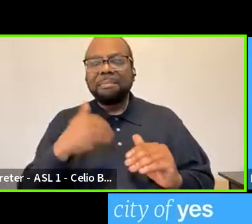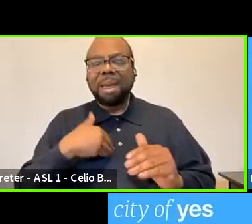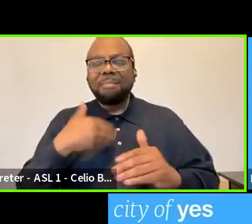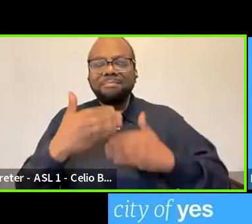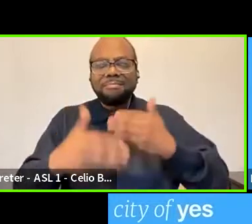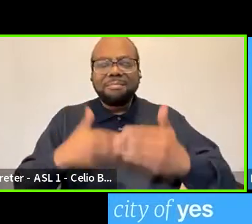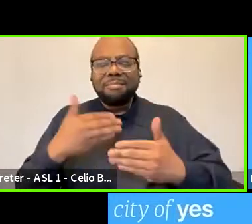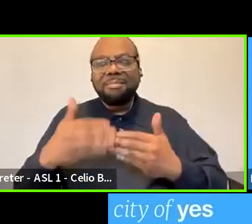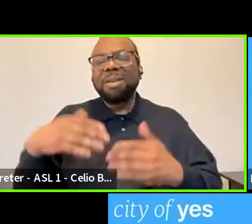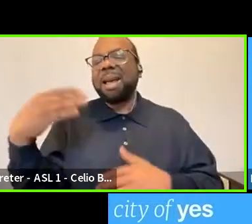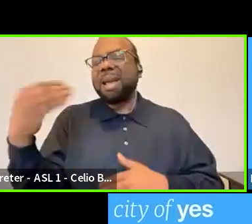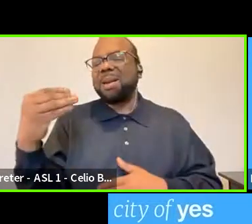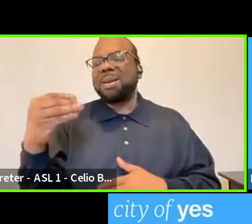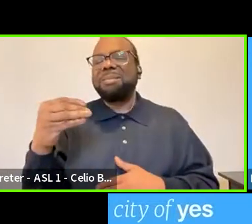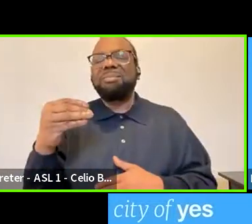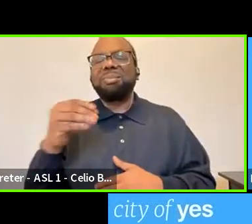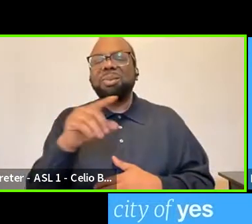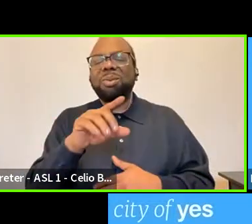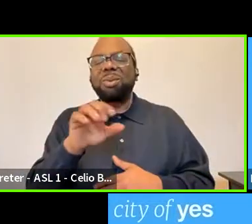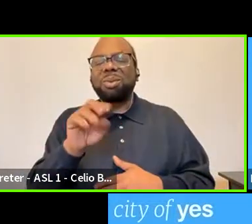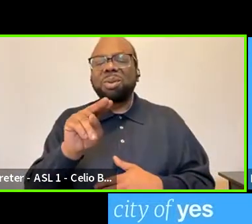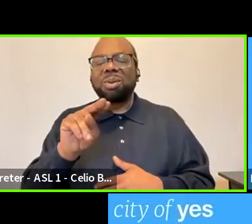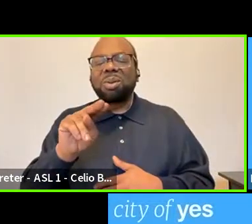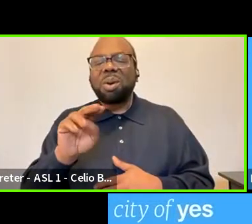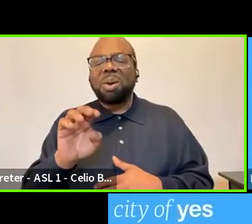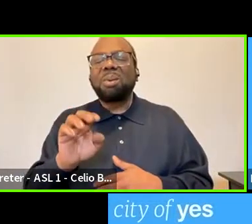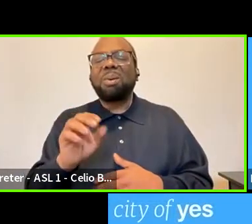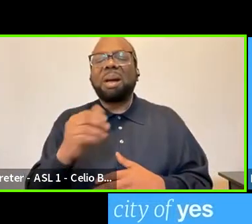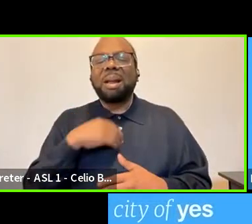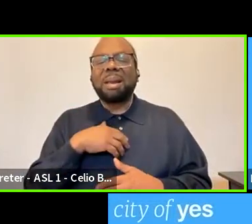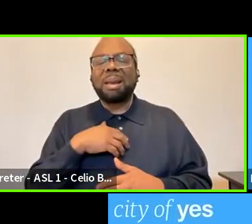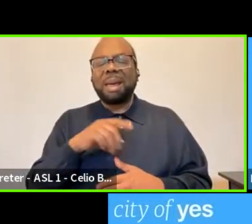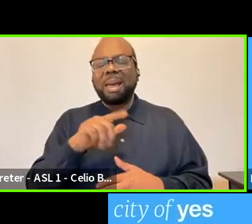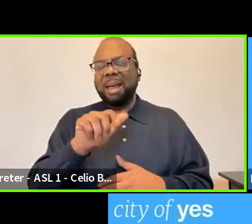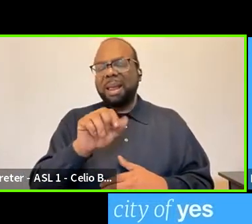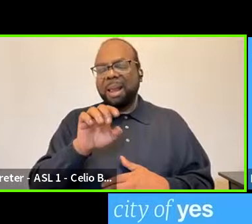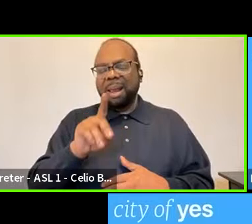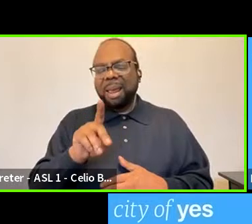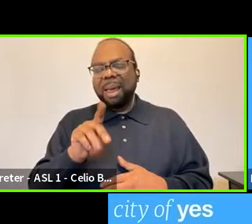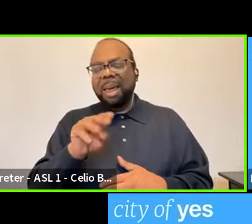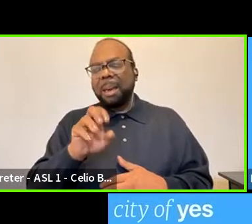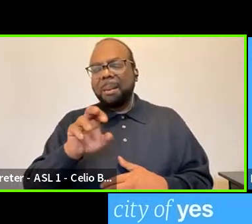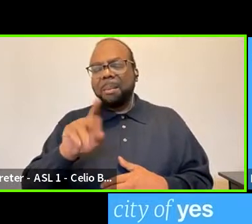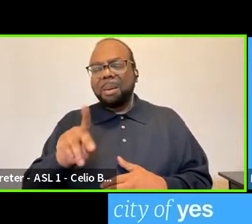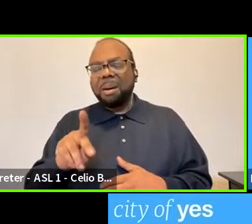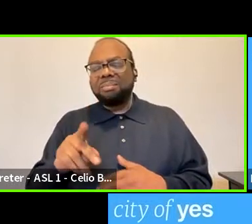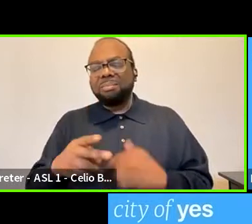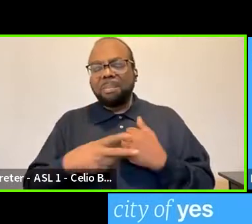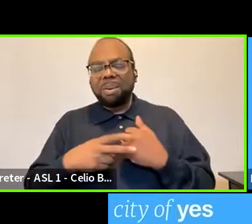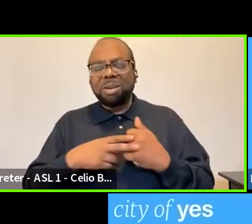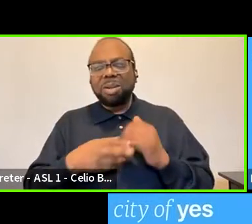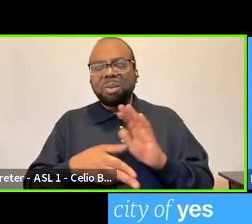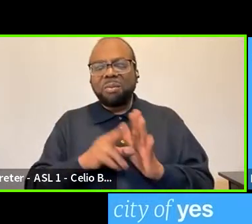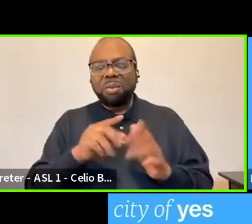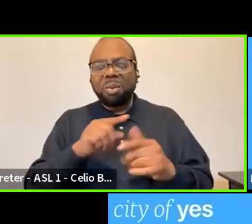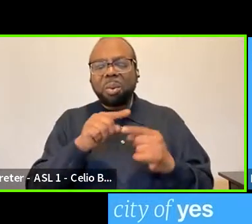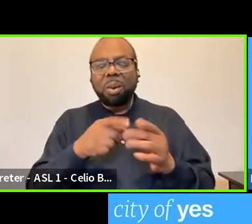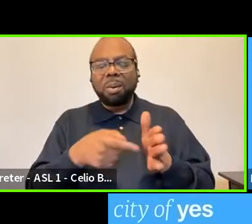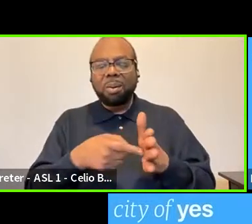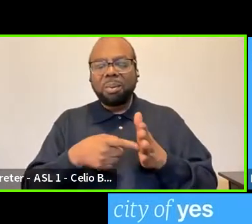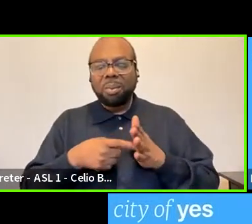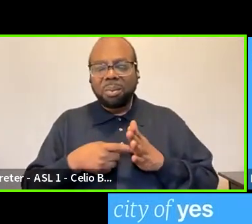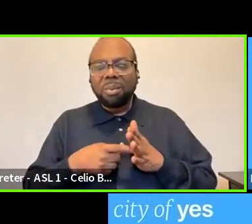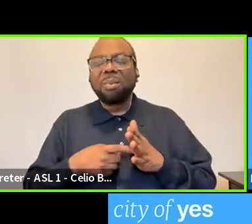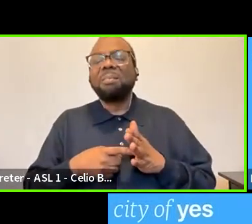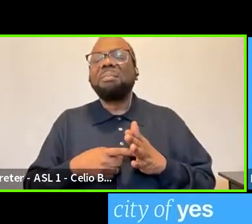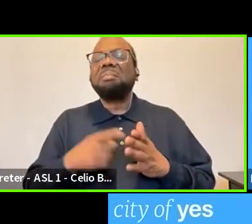external to the zoning, like landmark preservation commission review, uh, when required. So in the situation